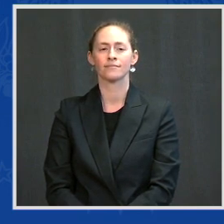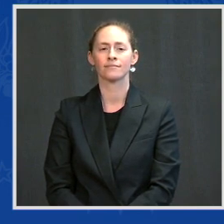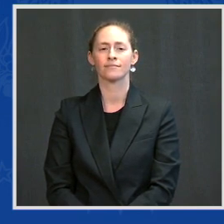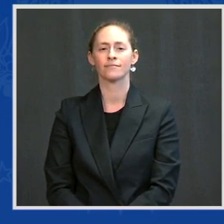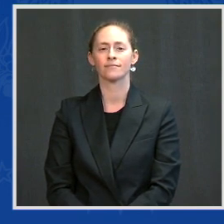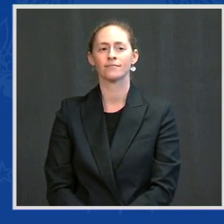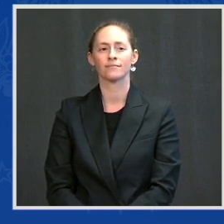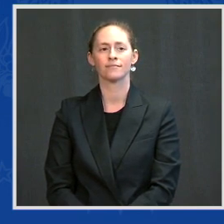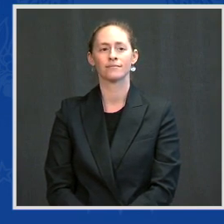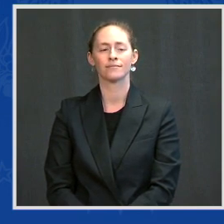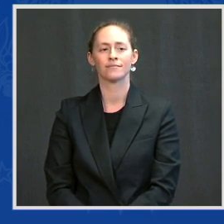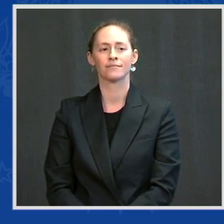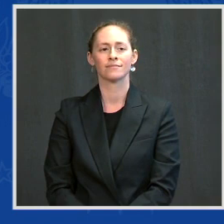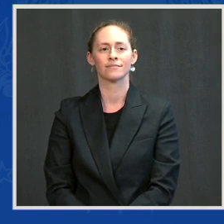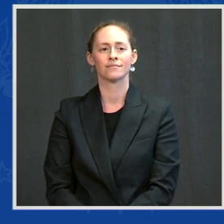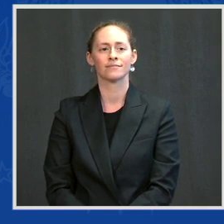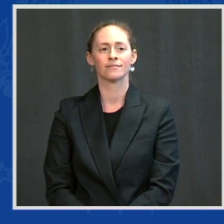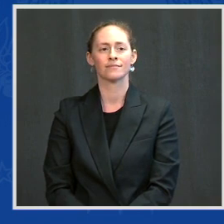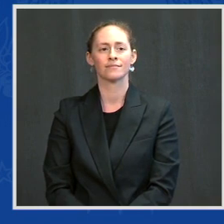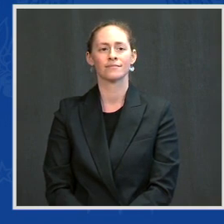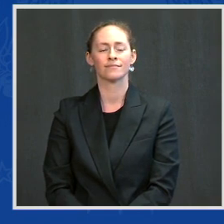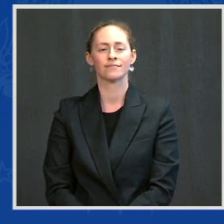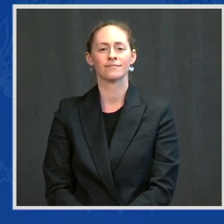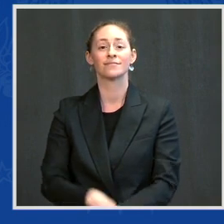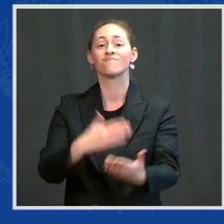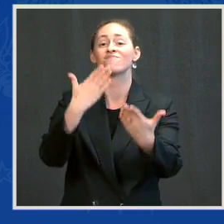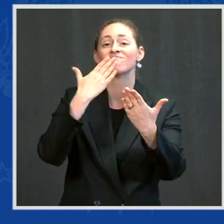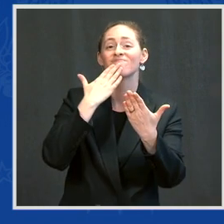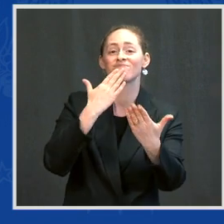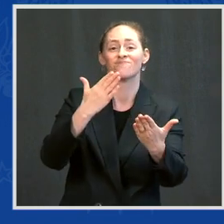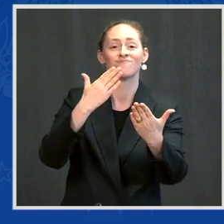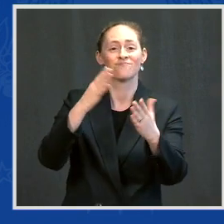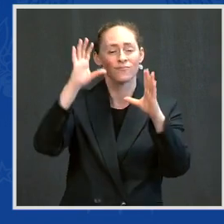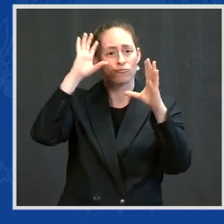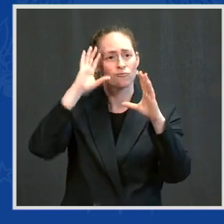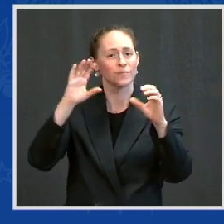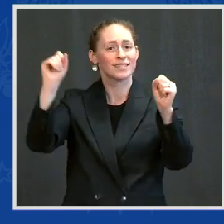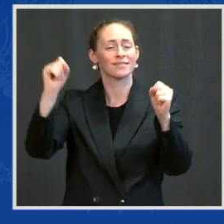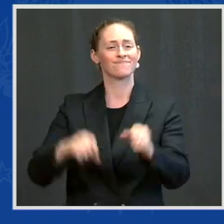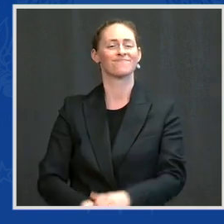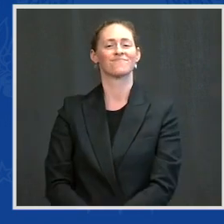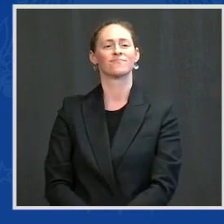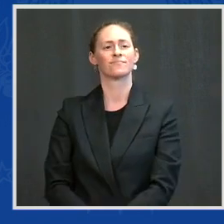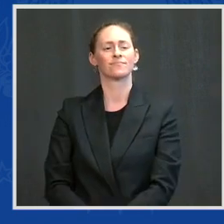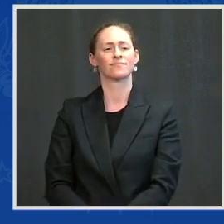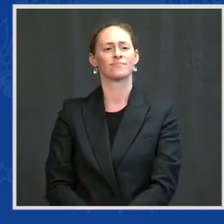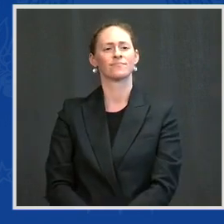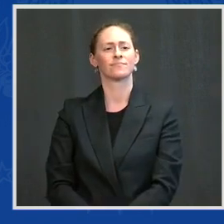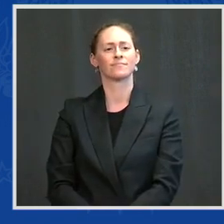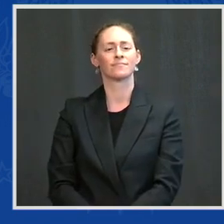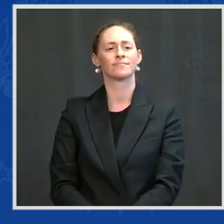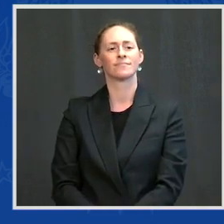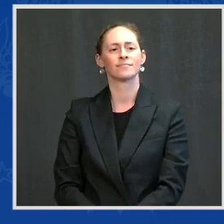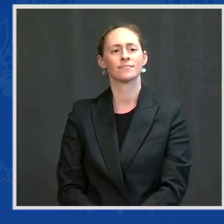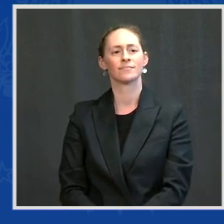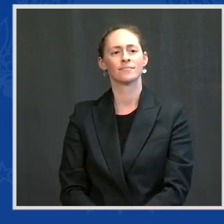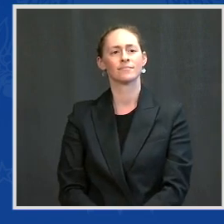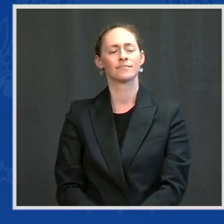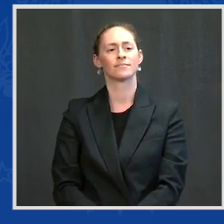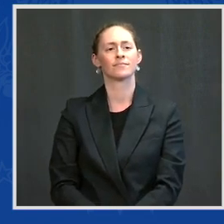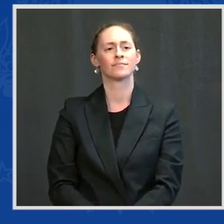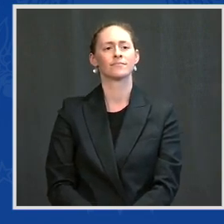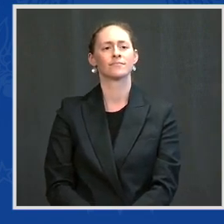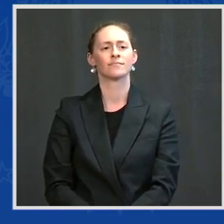Thank you, Mr. President. I appreciate it. What is your message to Democrats who want you to be more confrontational